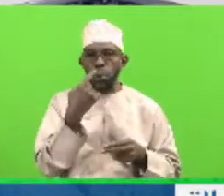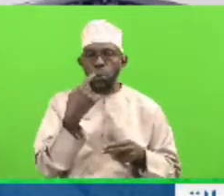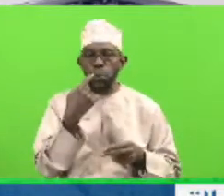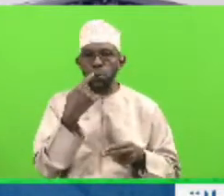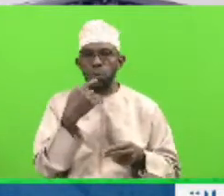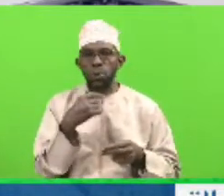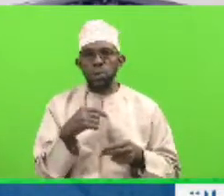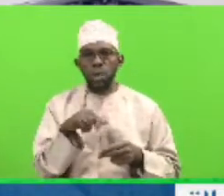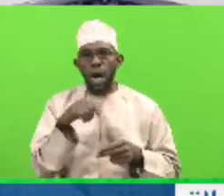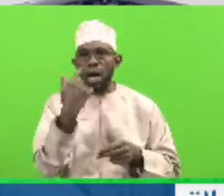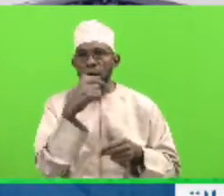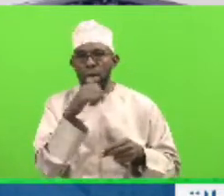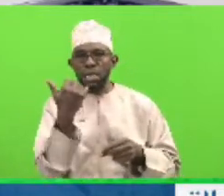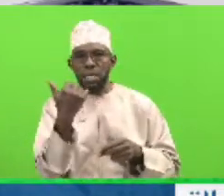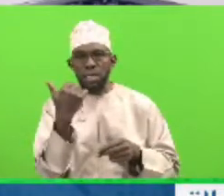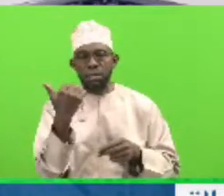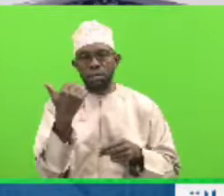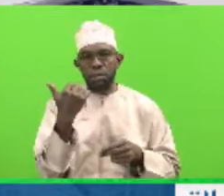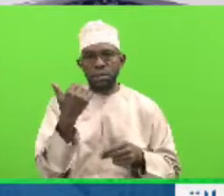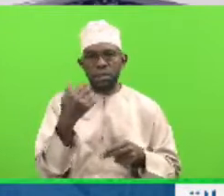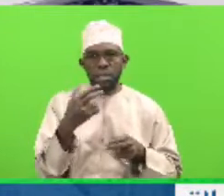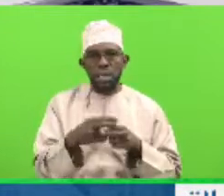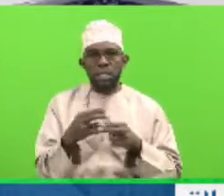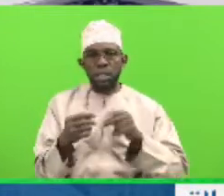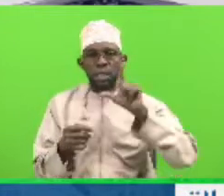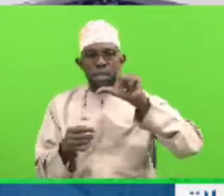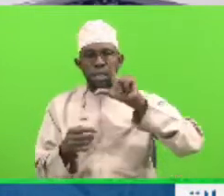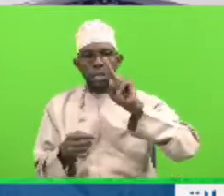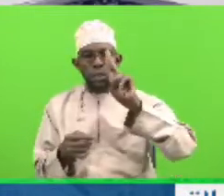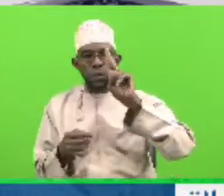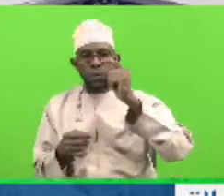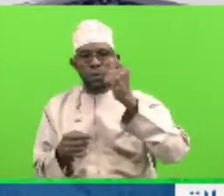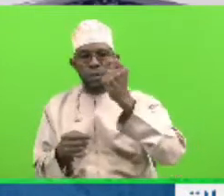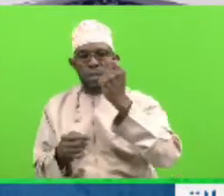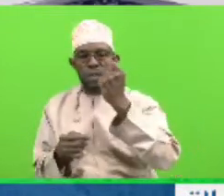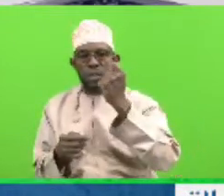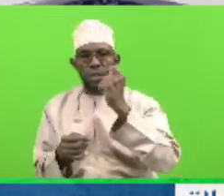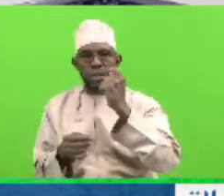this is none other than Nabi Lut alayhi salam.